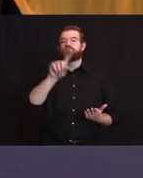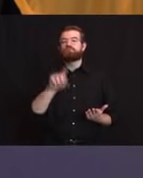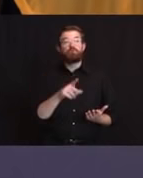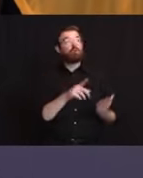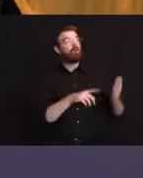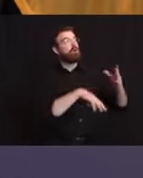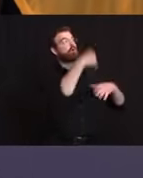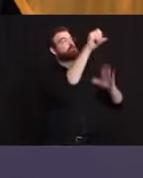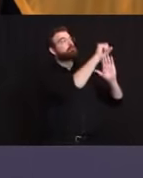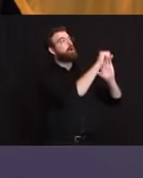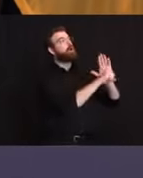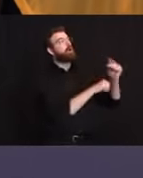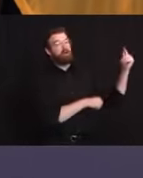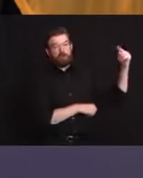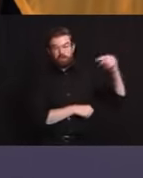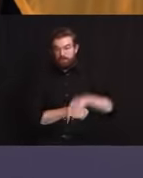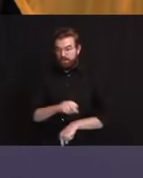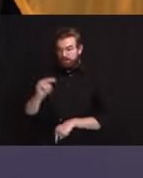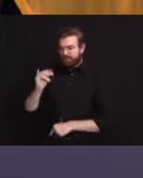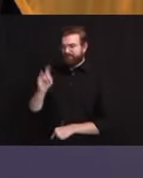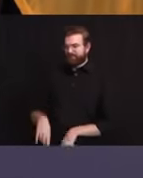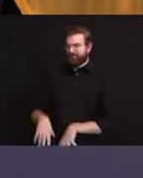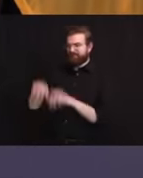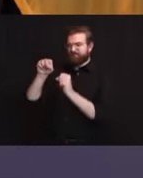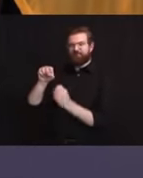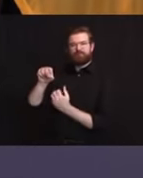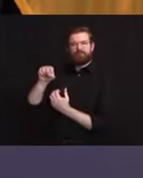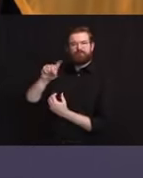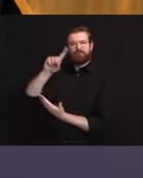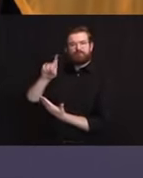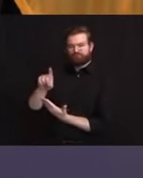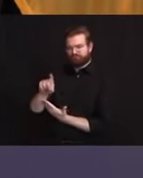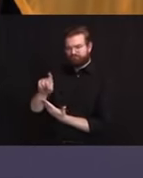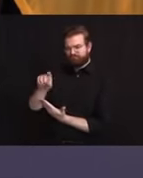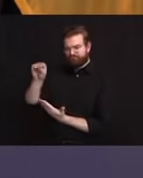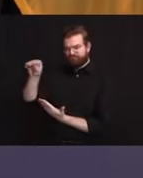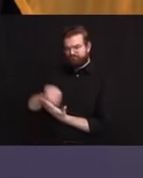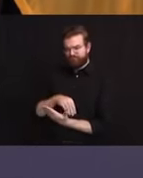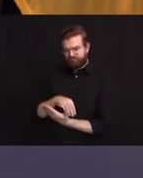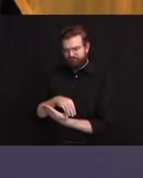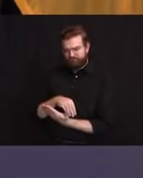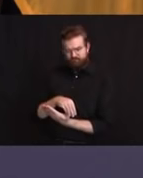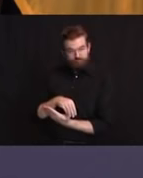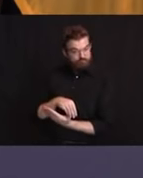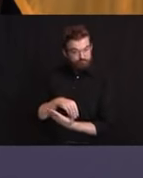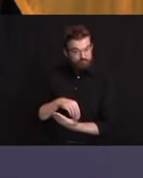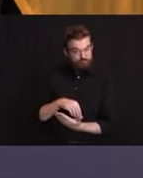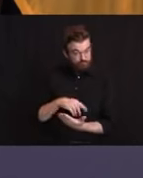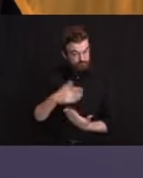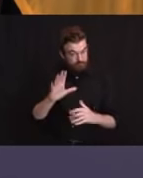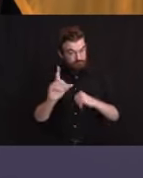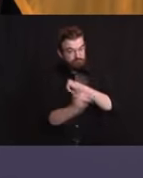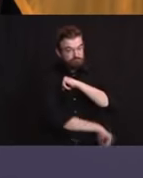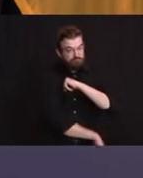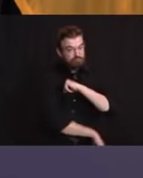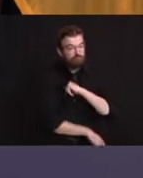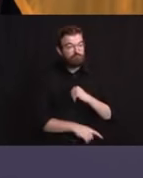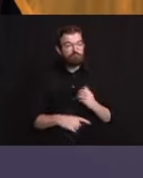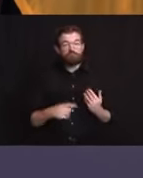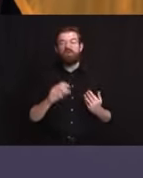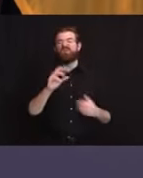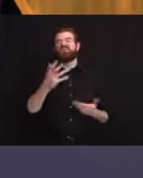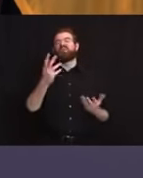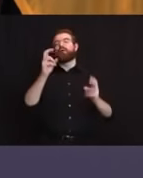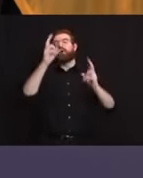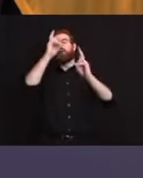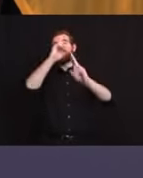the last question we have is, For Colonel Callahan, are you concerned that state police data